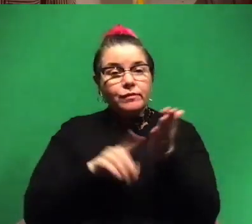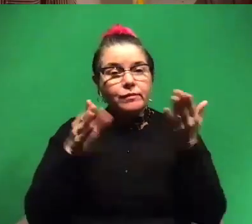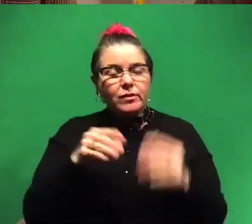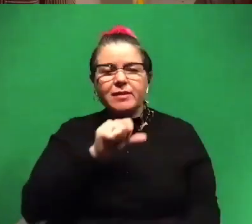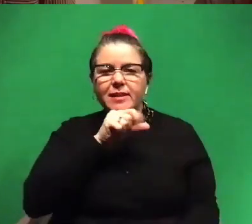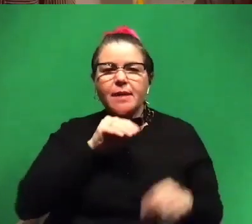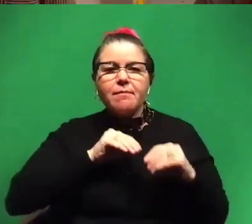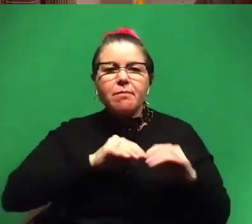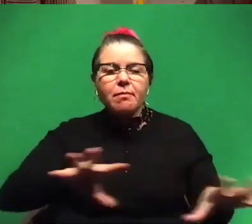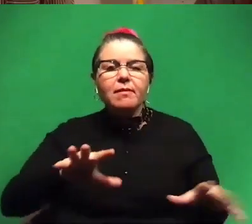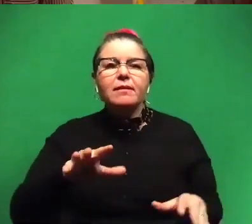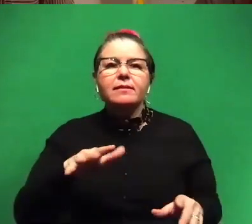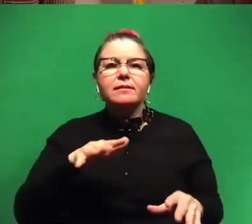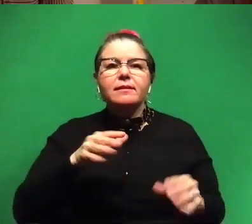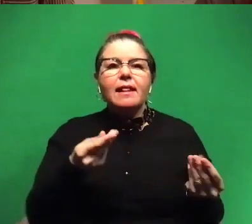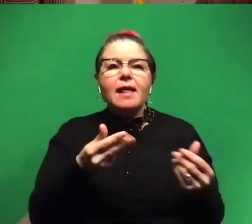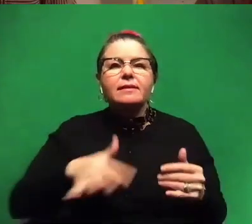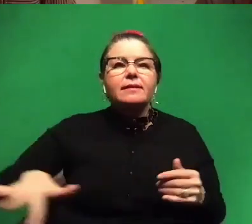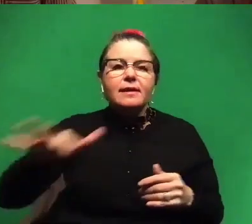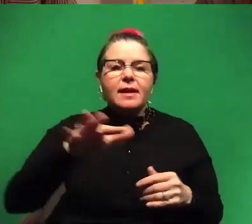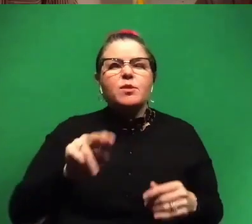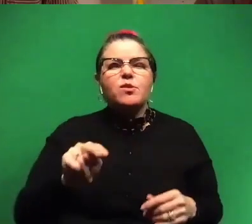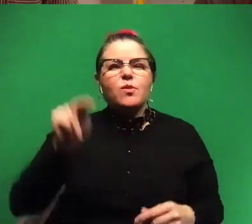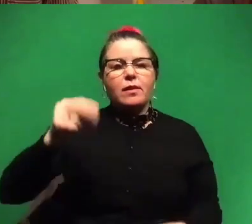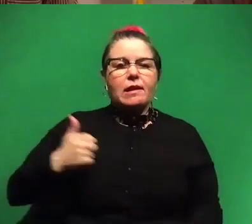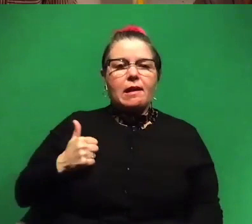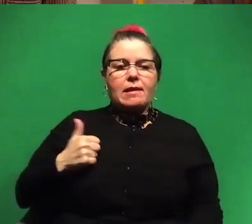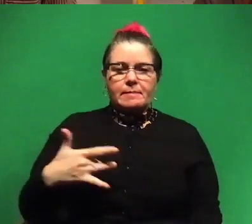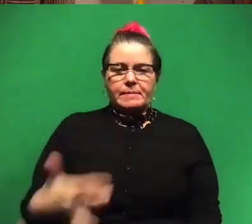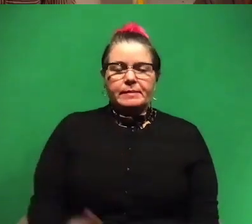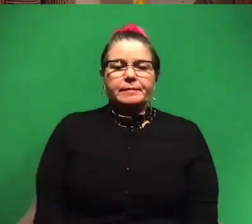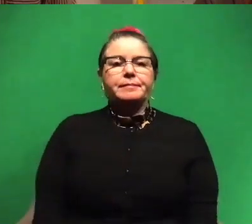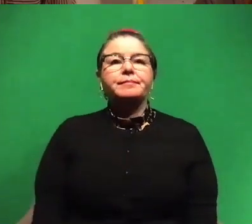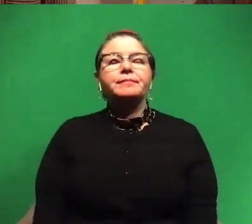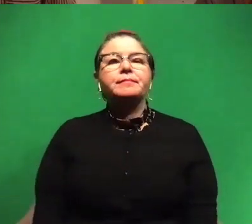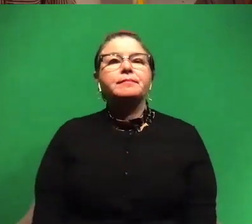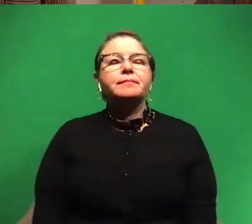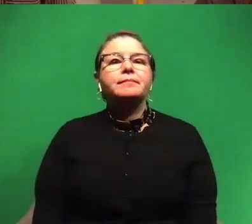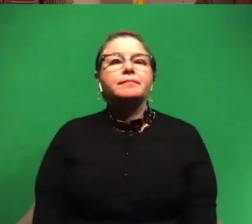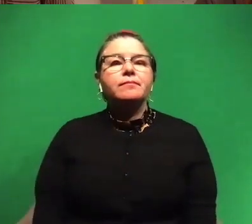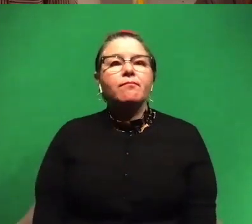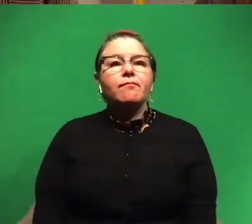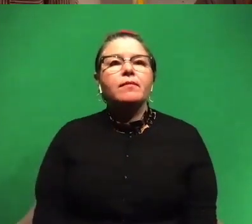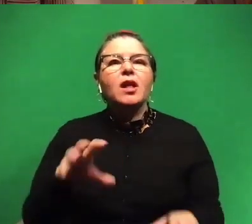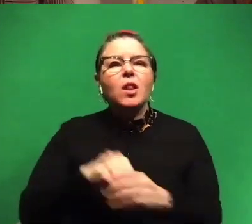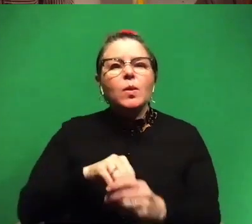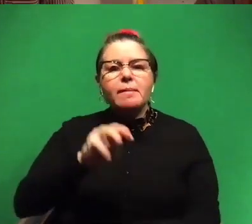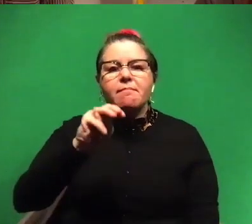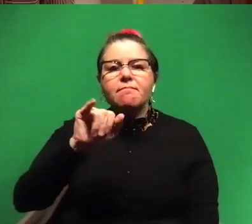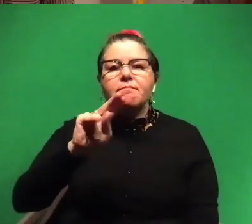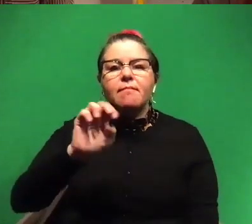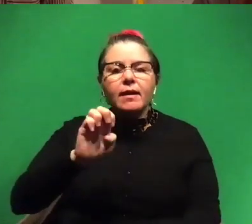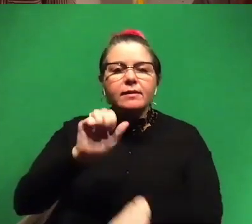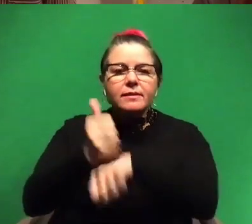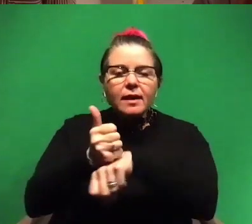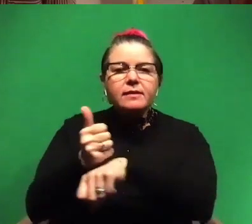contaminated landscapes, mostly in northern Canada. And so that includes lots of mine sites, also do a